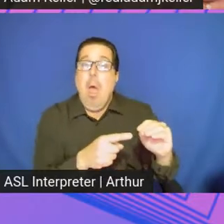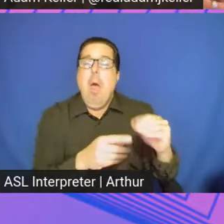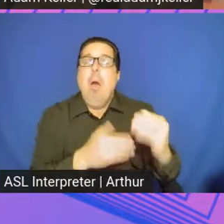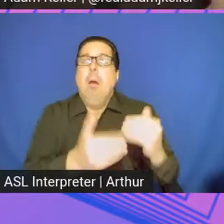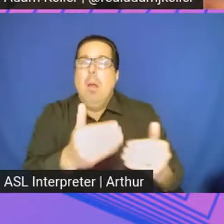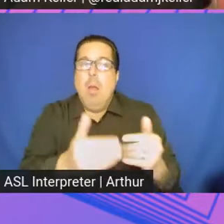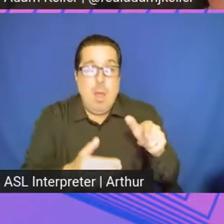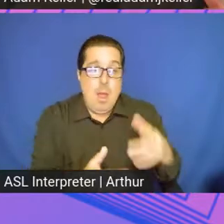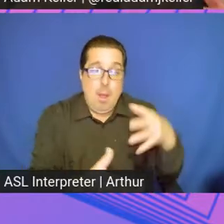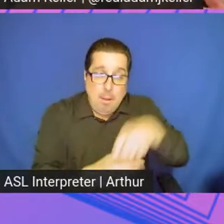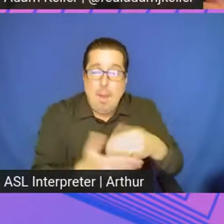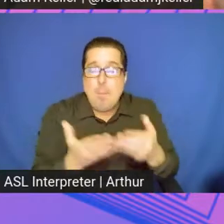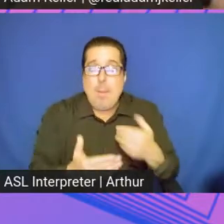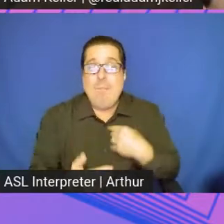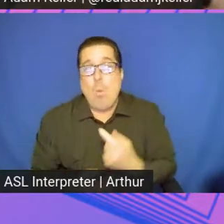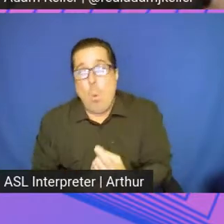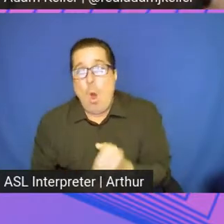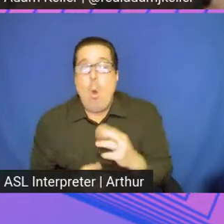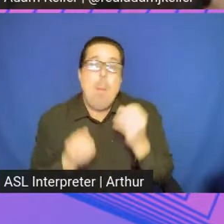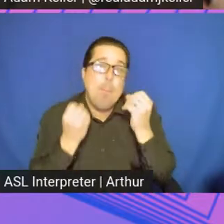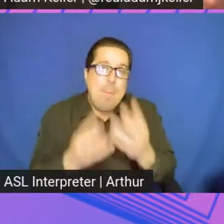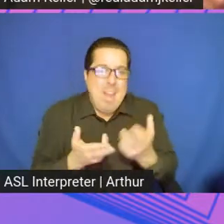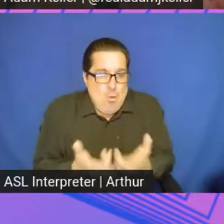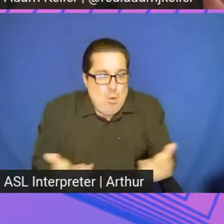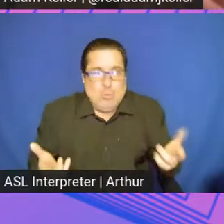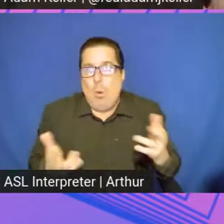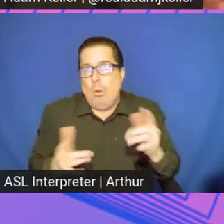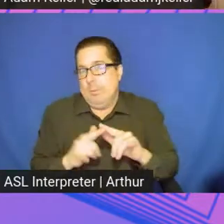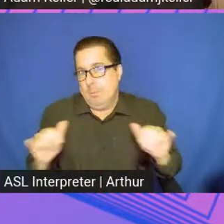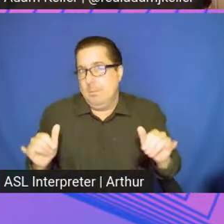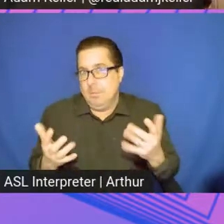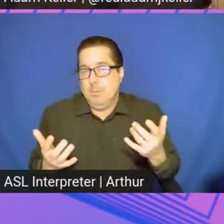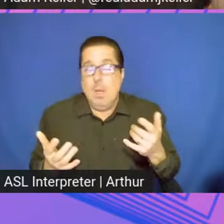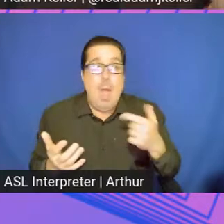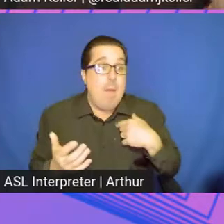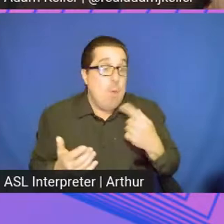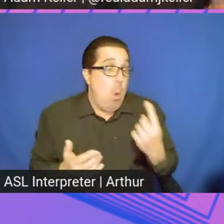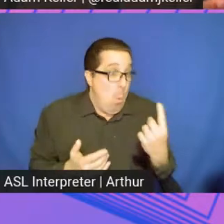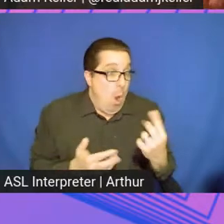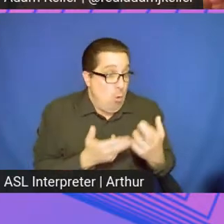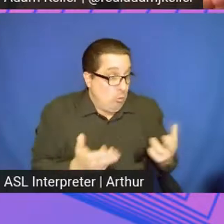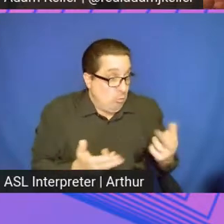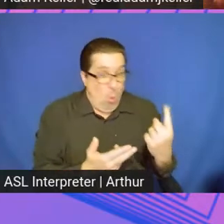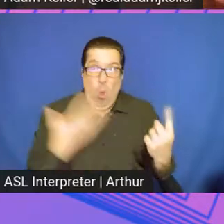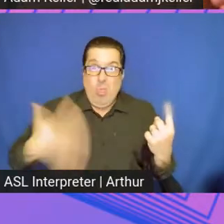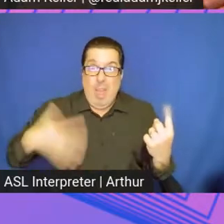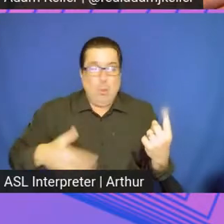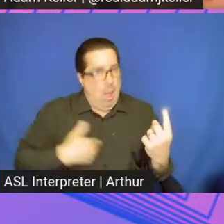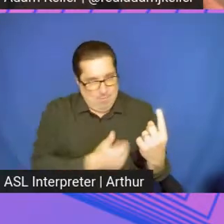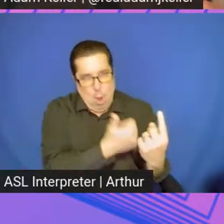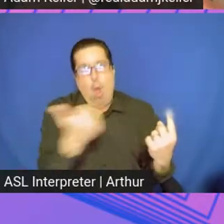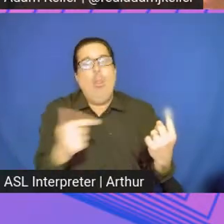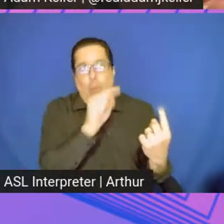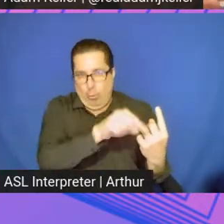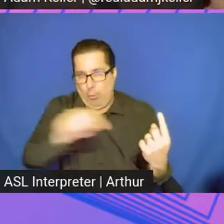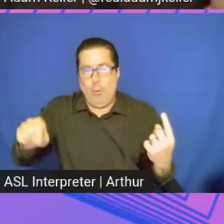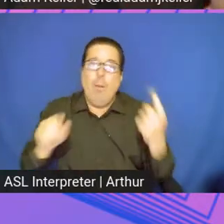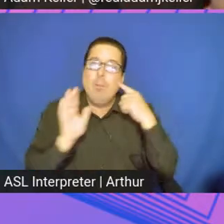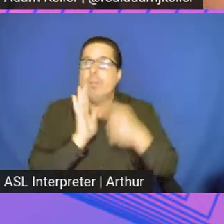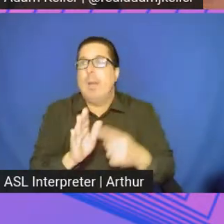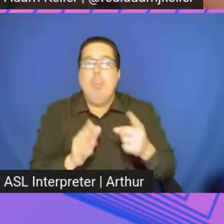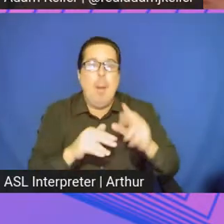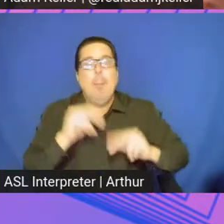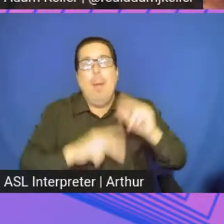one or many resources as well. So it may not just be one resource that's being built with that L2 construct. For example, it could build